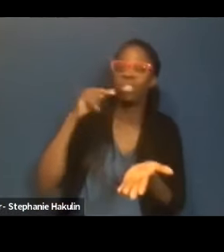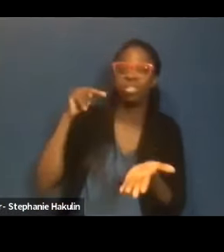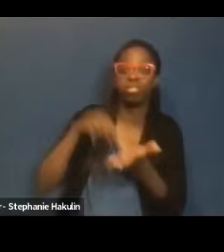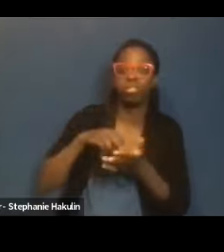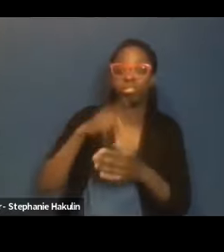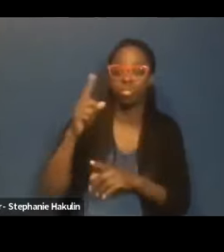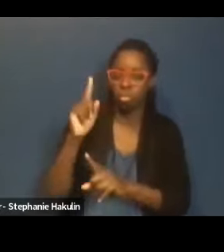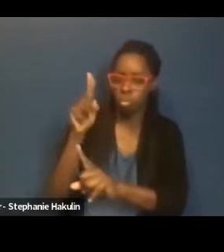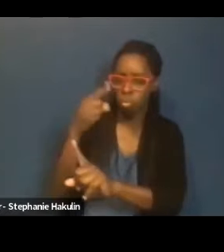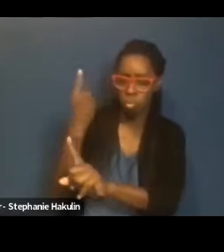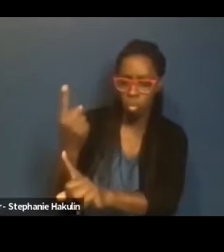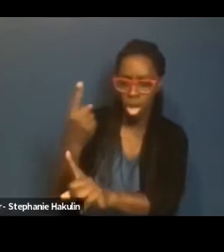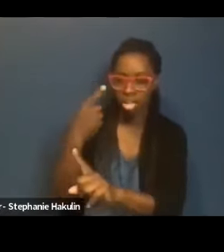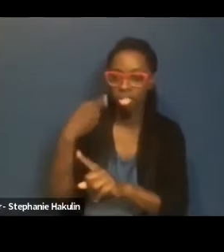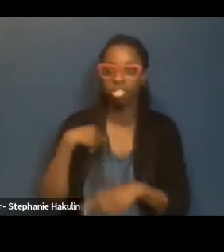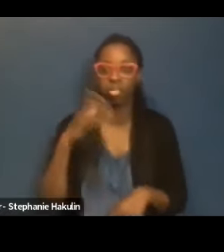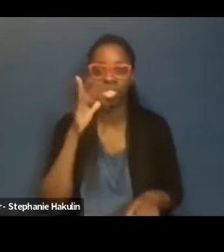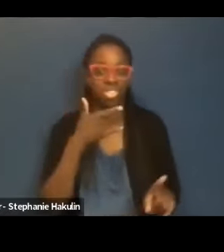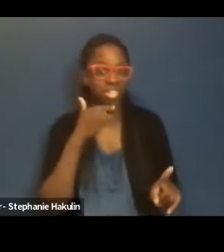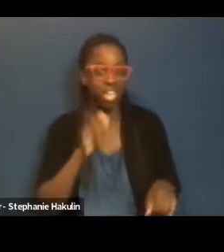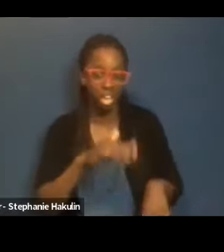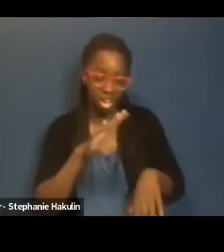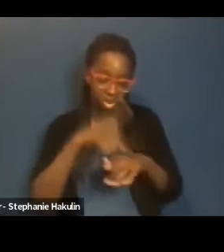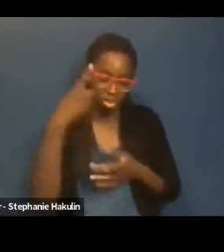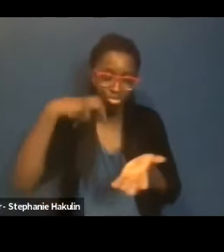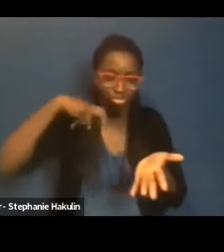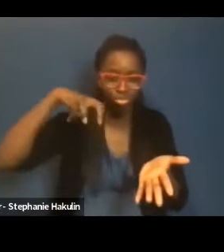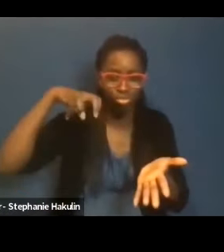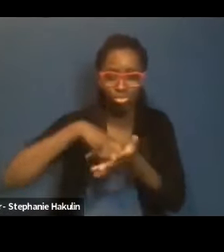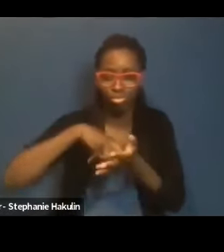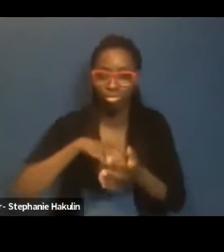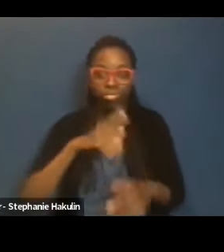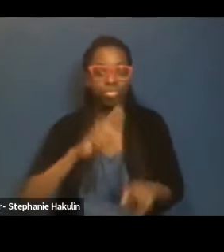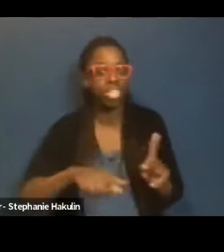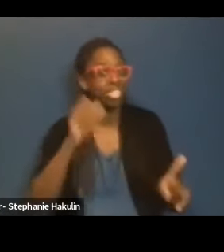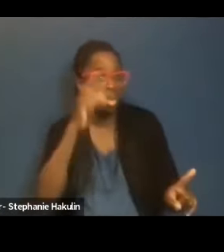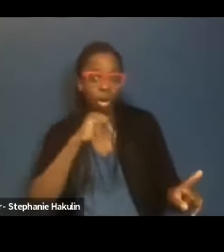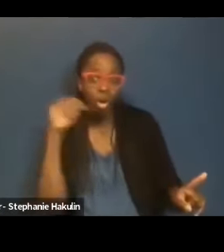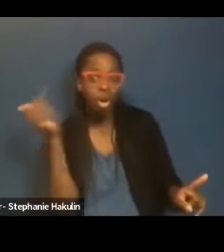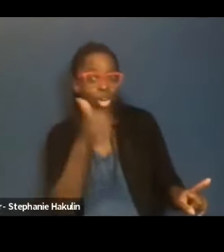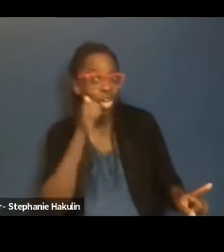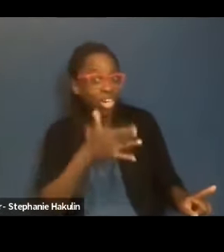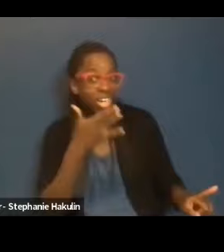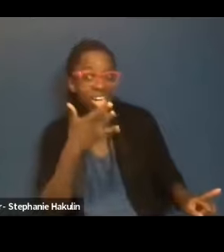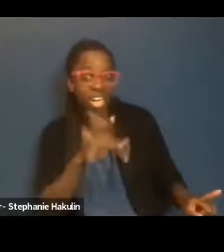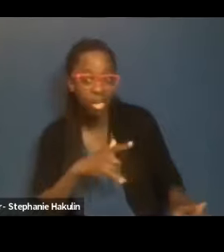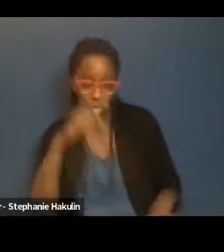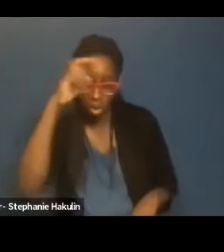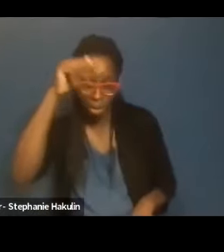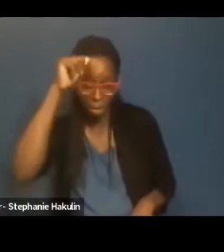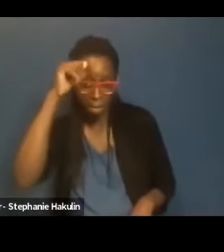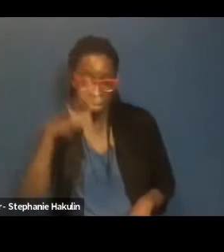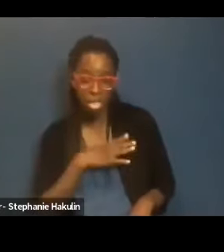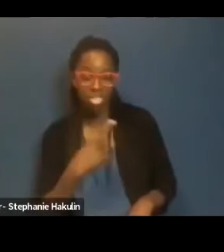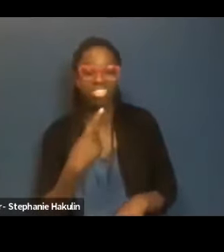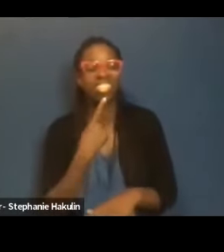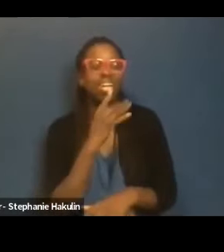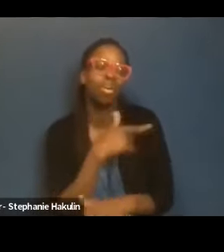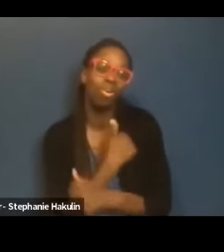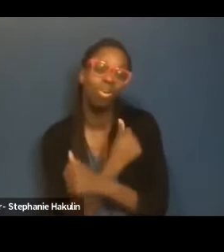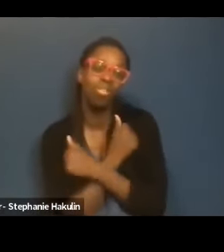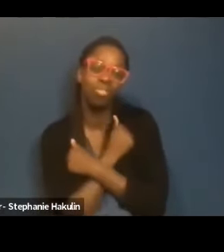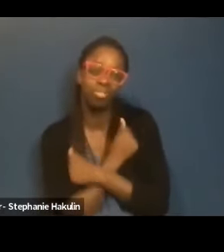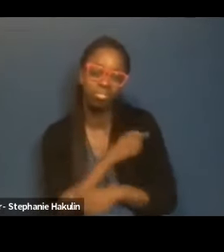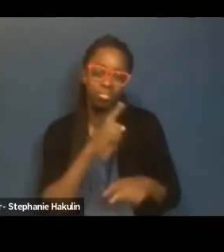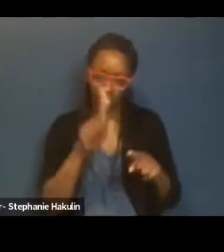knee. Not every girl is this lucky. A wise man once said, love is the perfect prison. We know a couple prisoners,